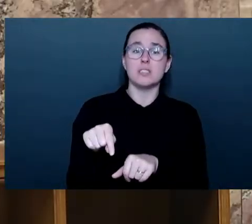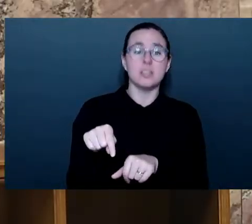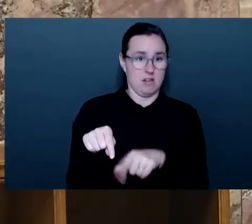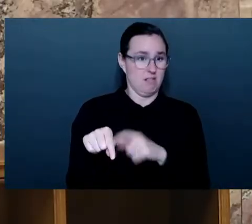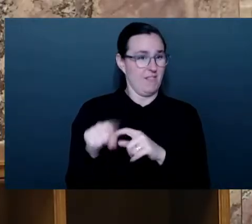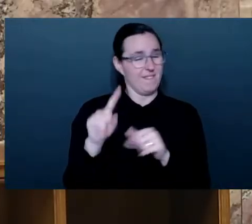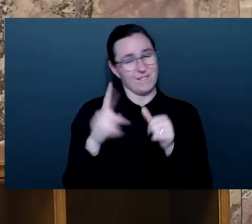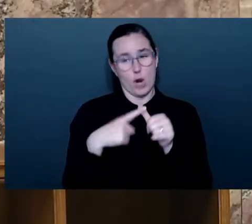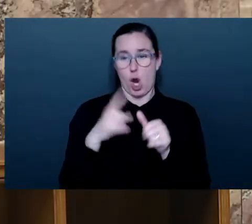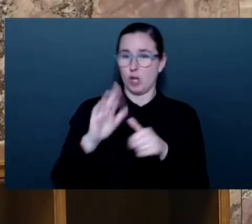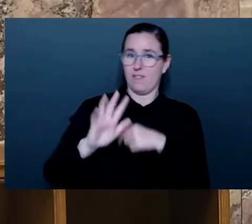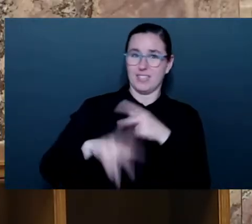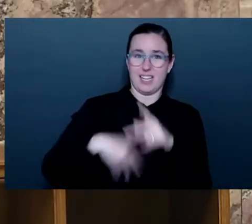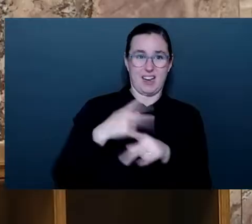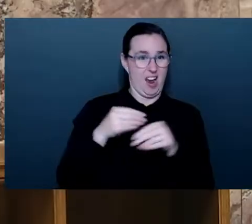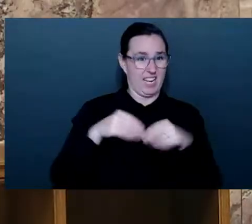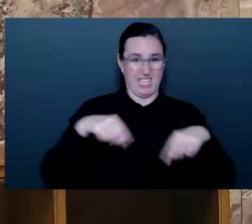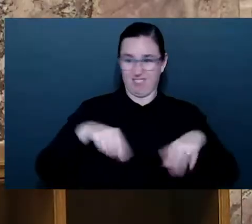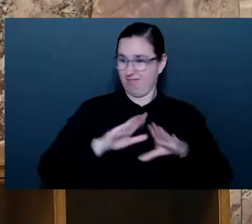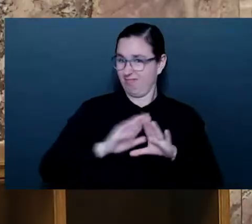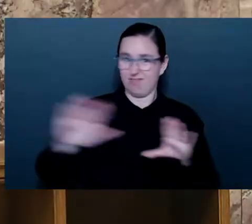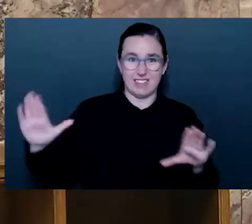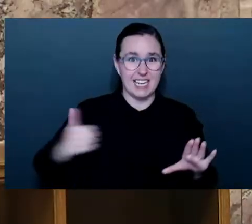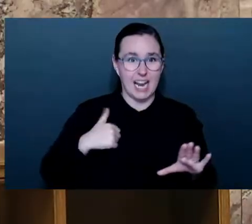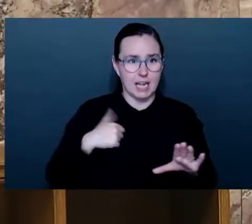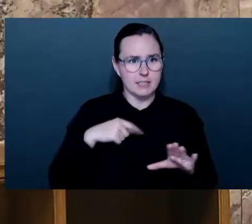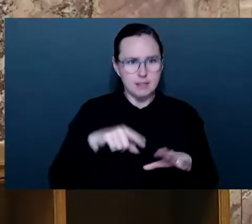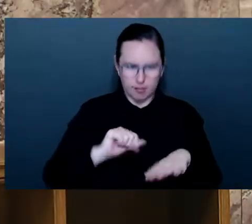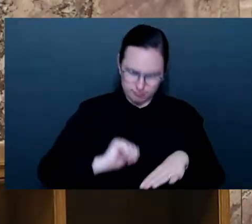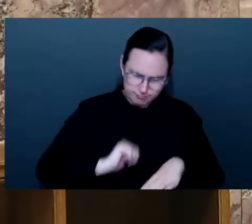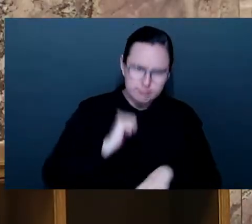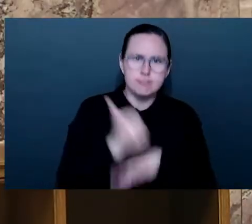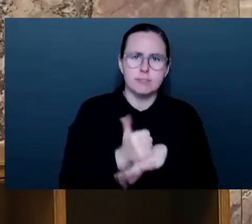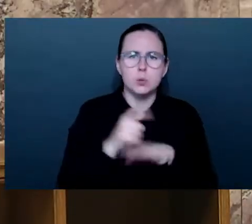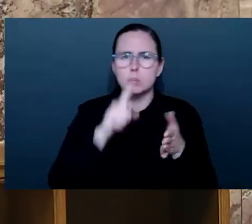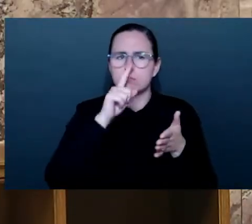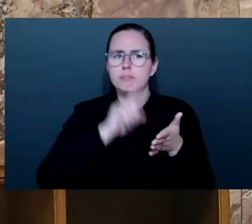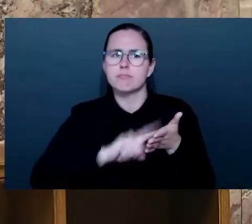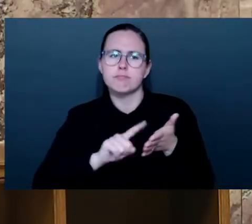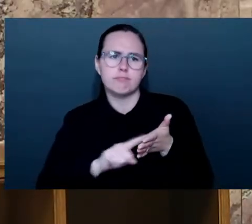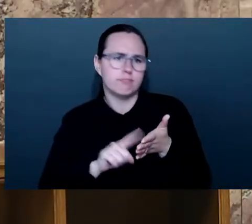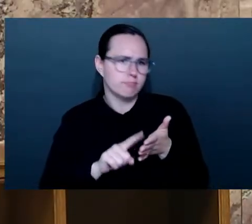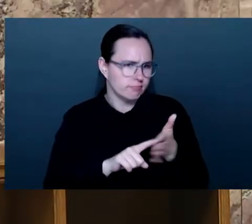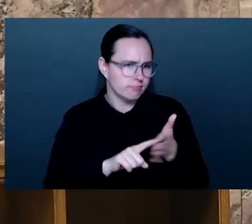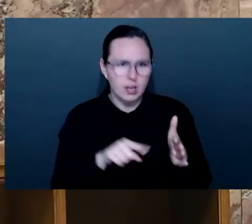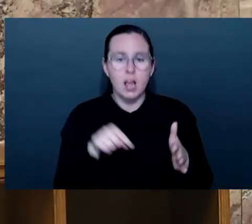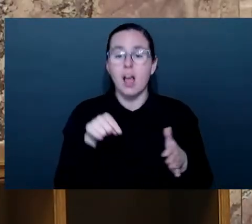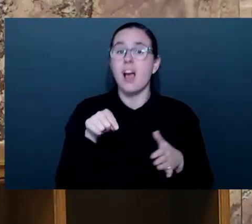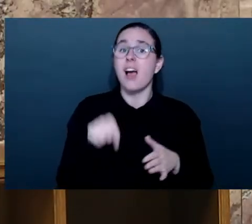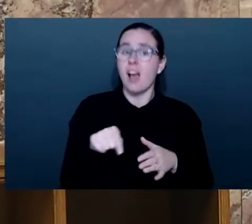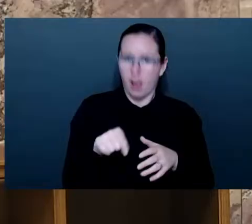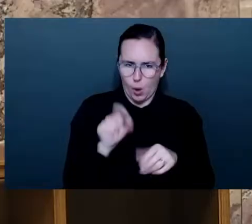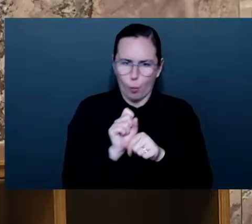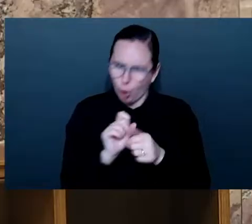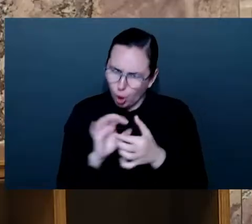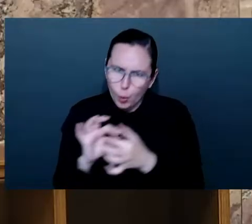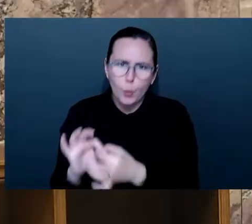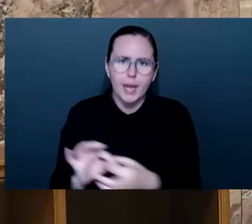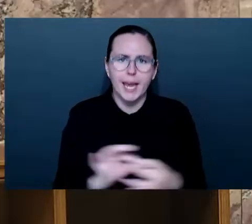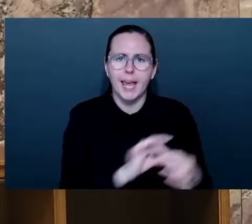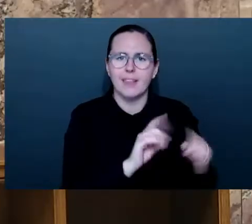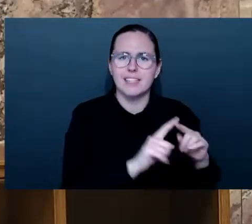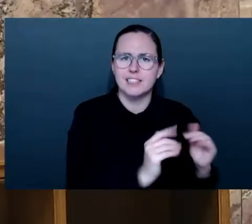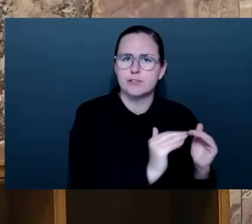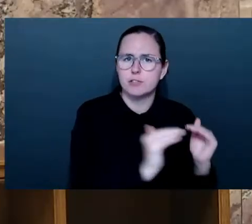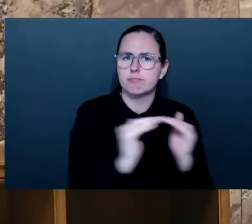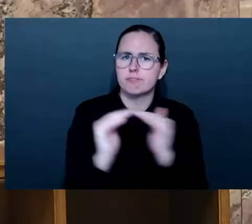providing additional funds to municipal police jurisdictions to investigate extortion threats beyond the scope of the task force.